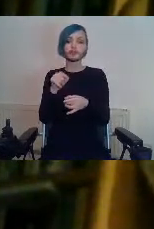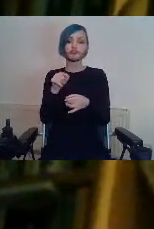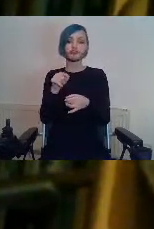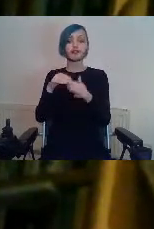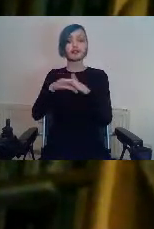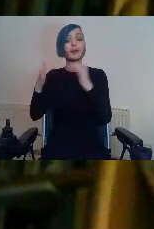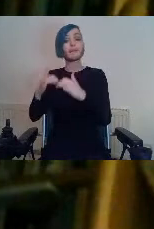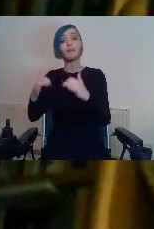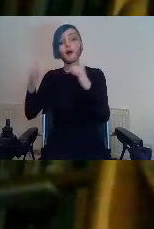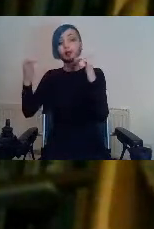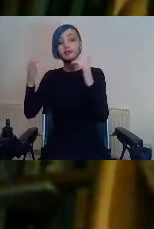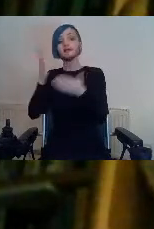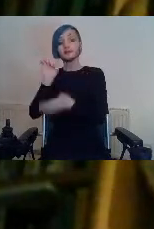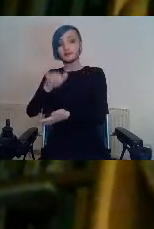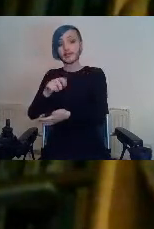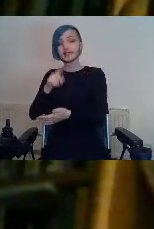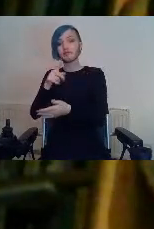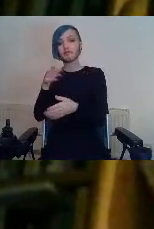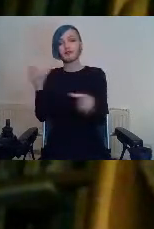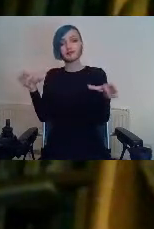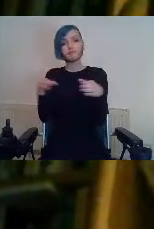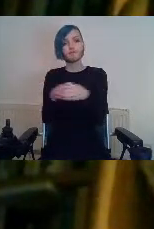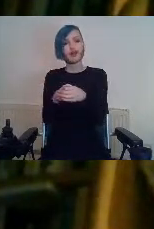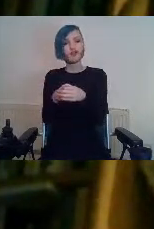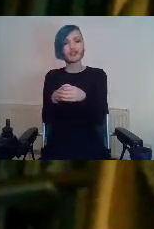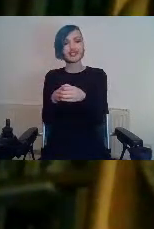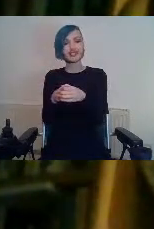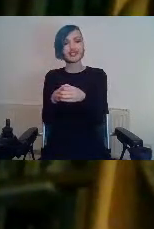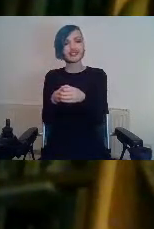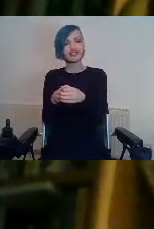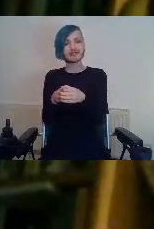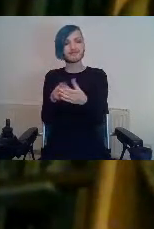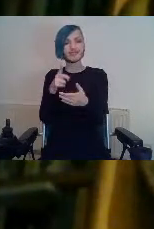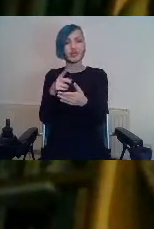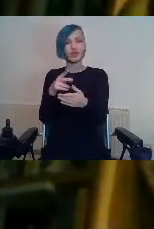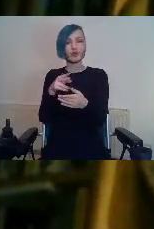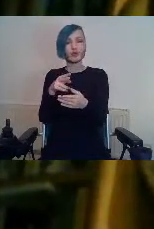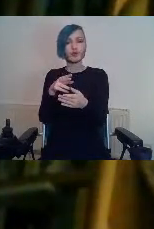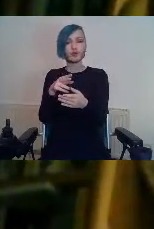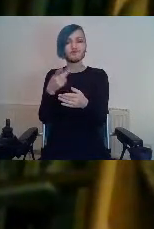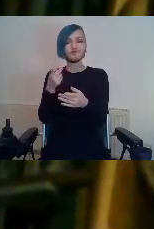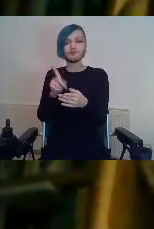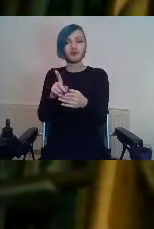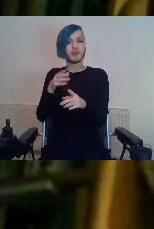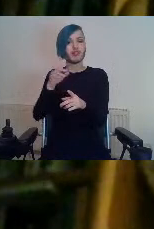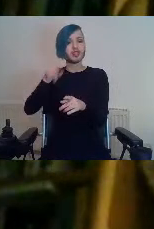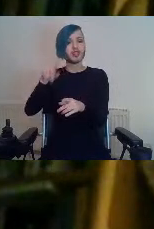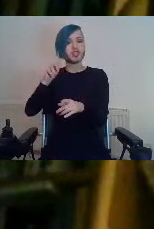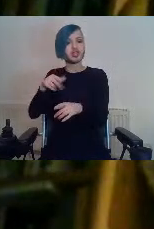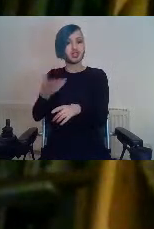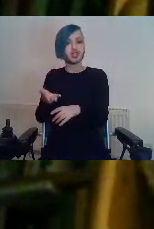minority, so their voice is not very well heard of. And